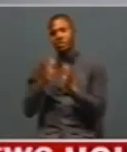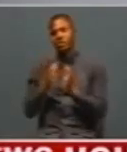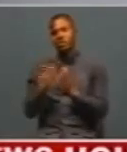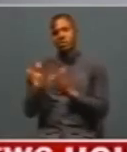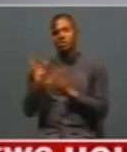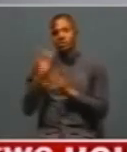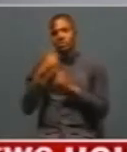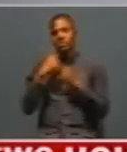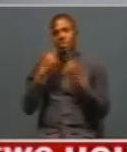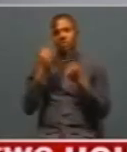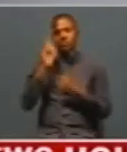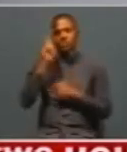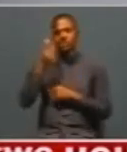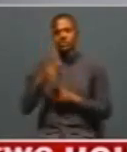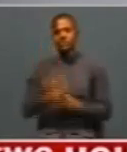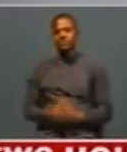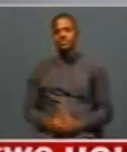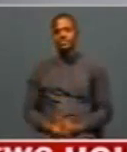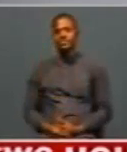be announced later.